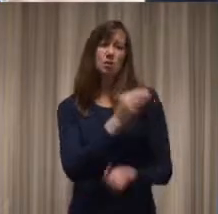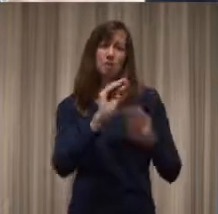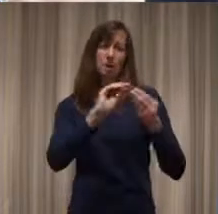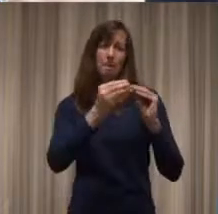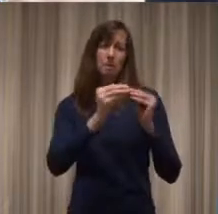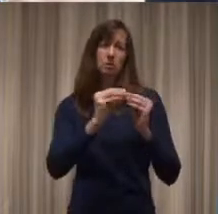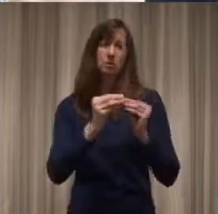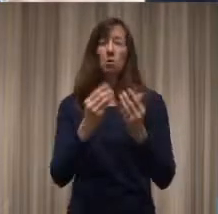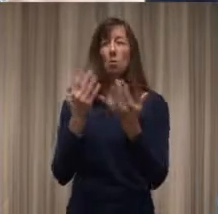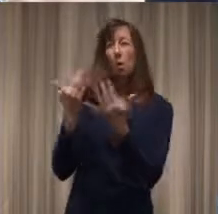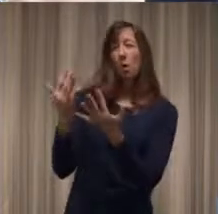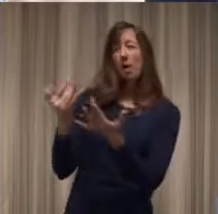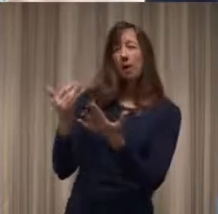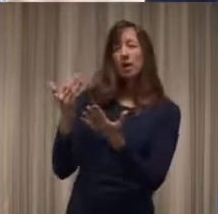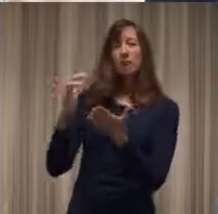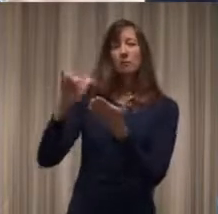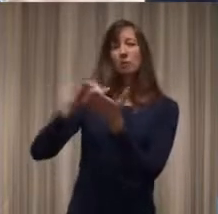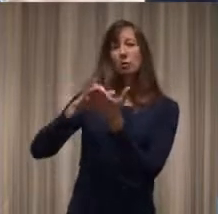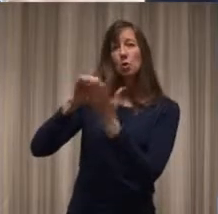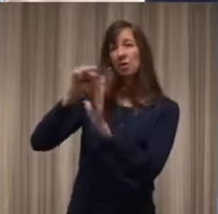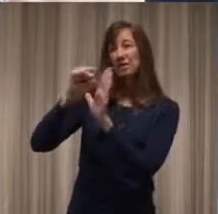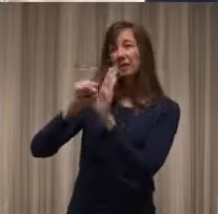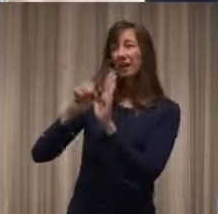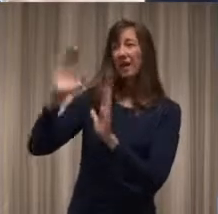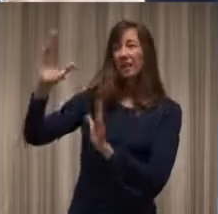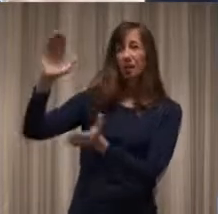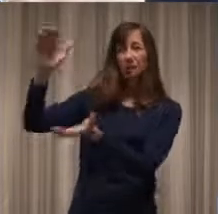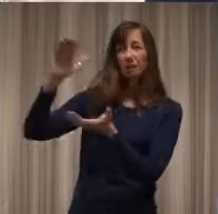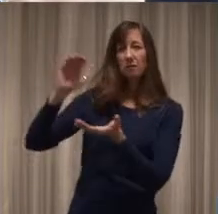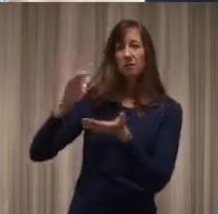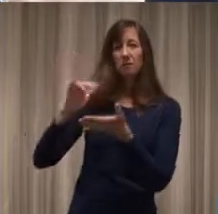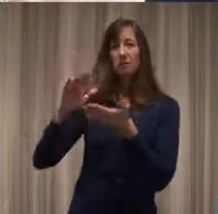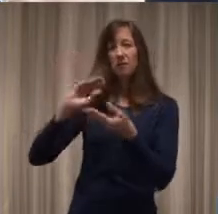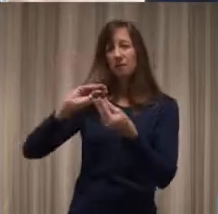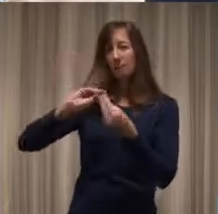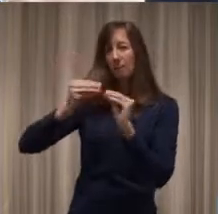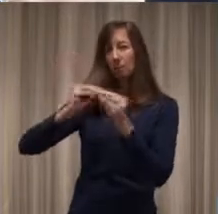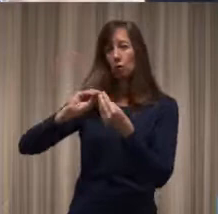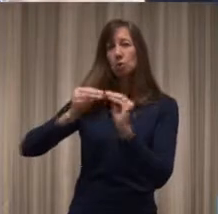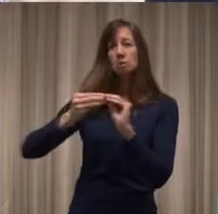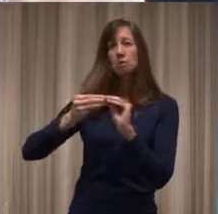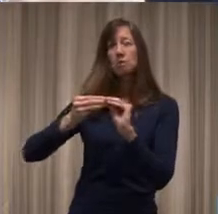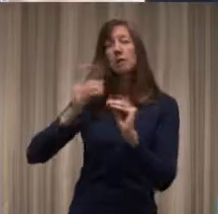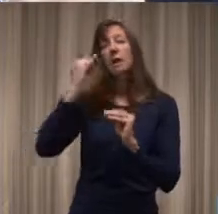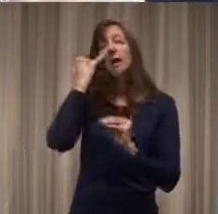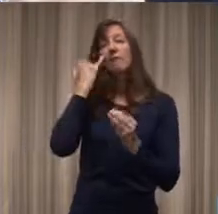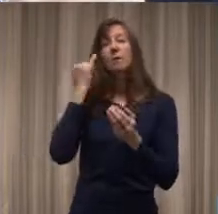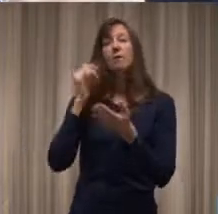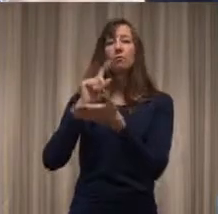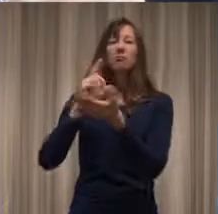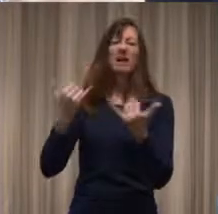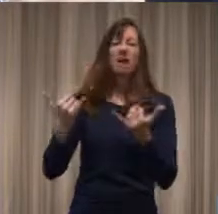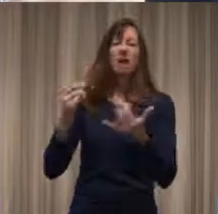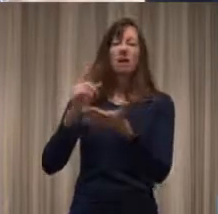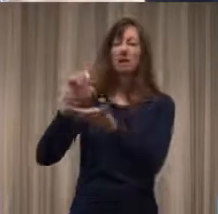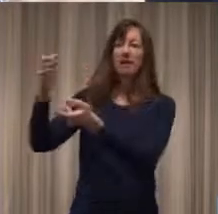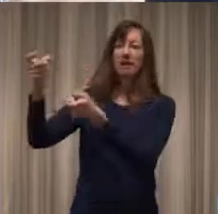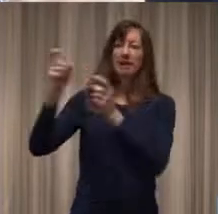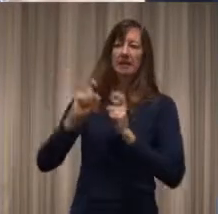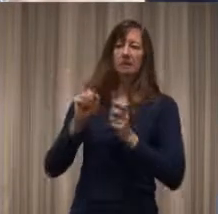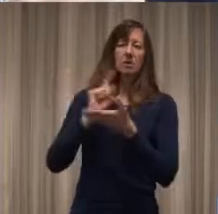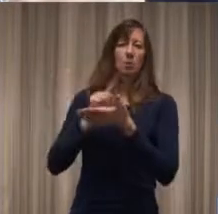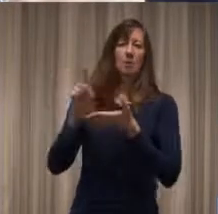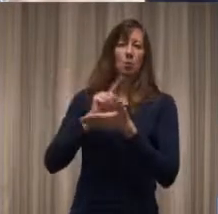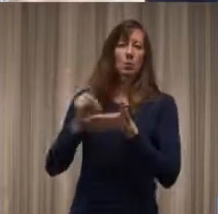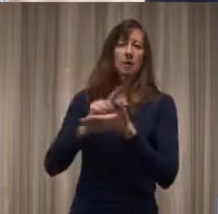state in real time. Right now, we're only getting weekly updates about that. Once we can get to a daily update number, we'll start sharing